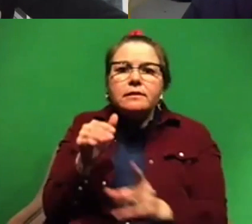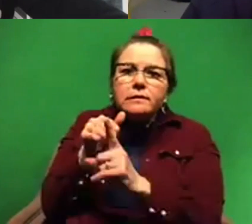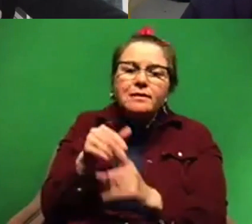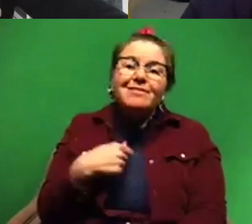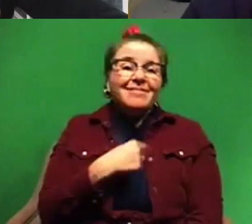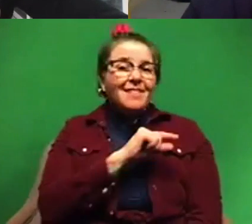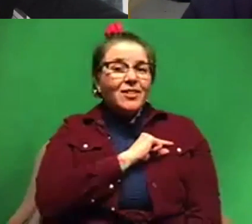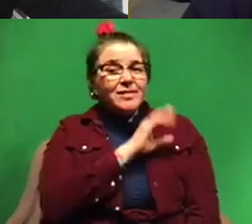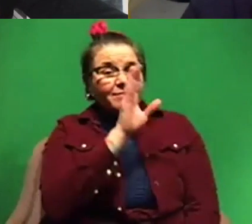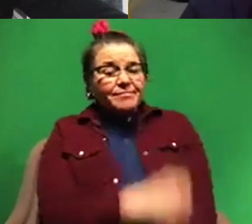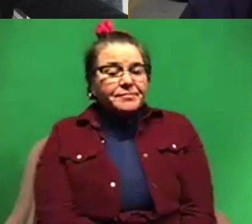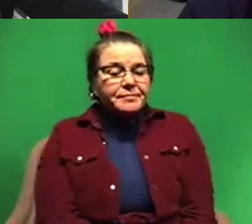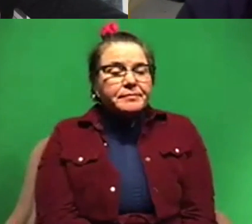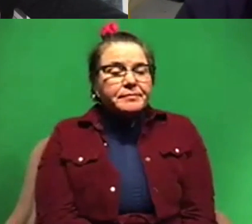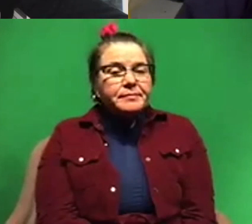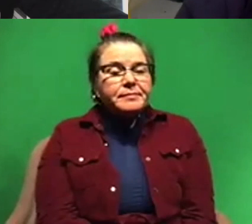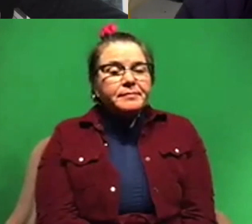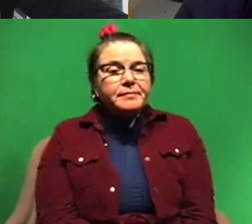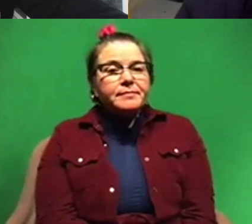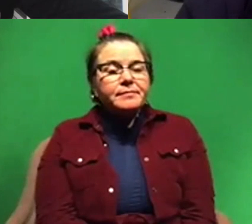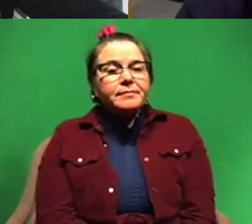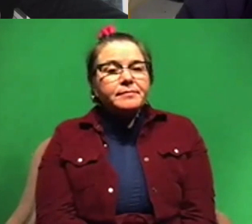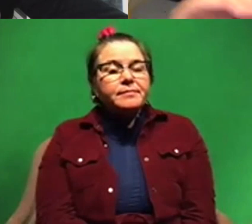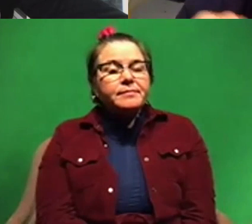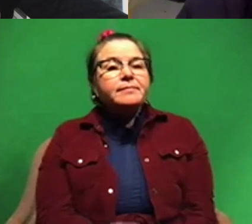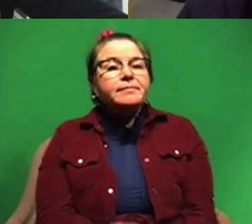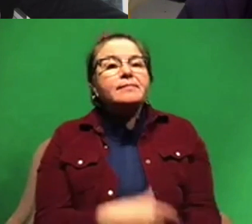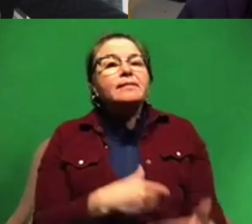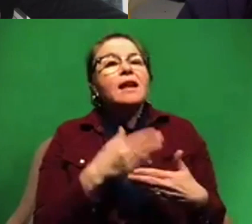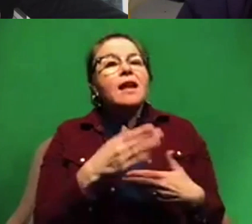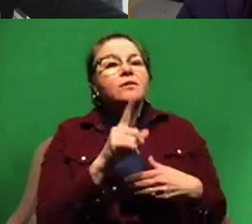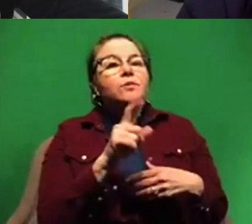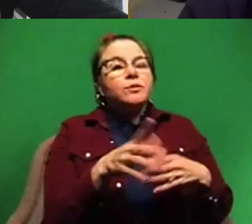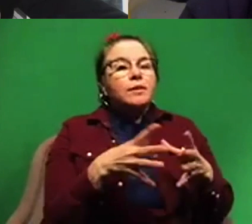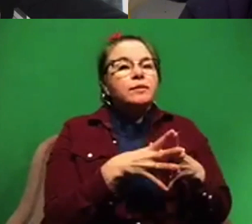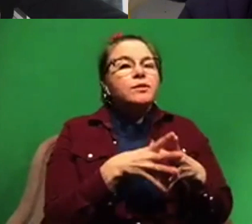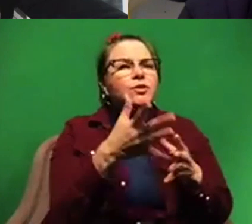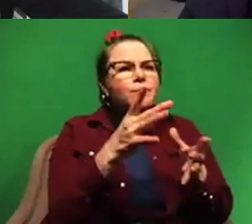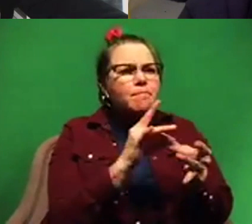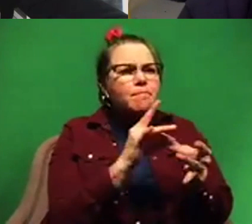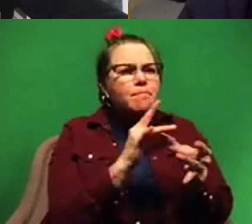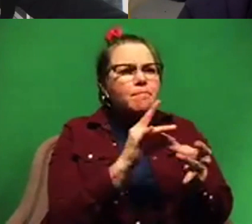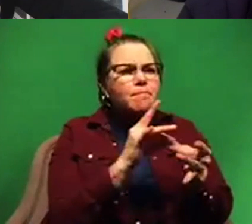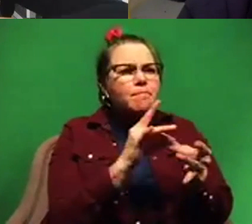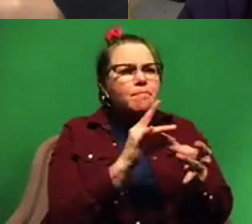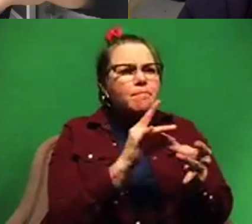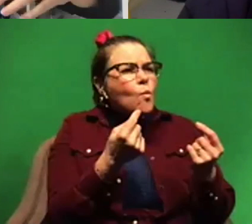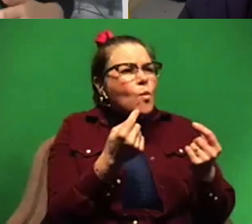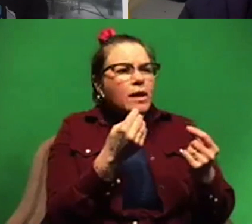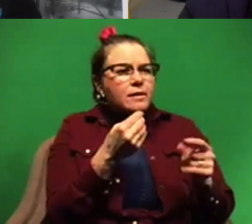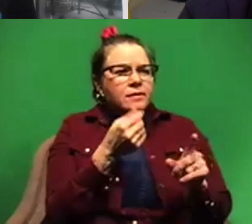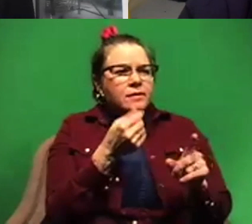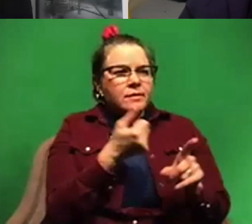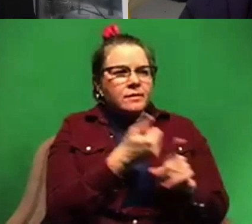too. The next question, you mentioned predators. What eats PJ sharks? Super